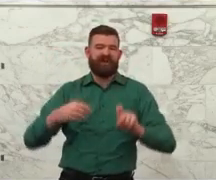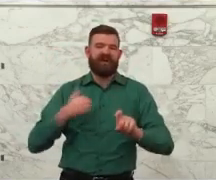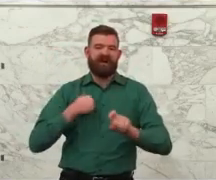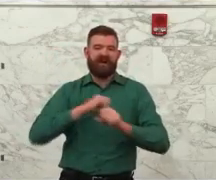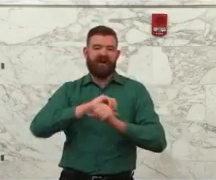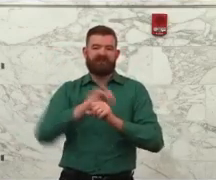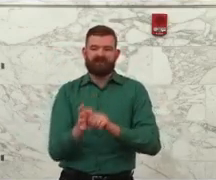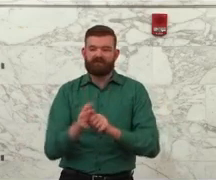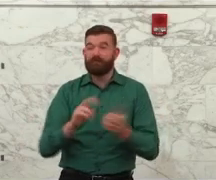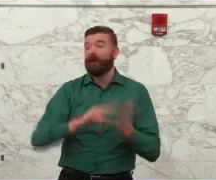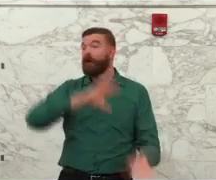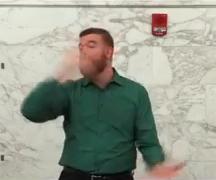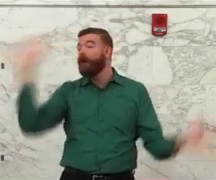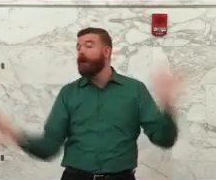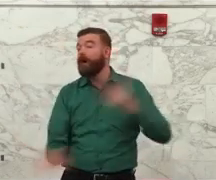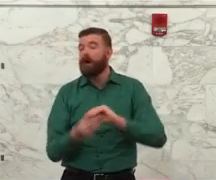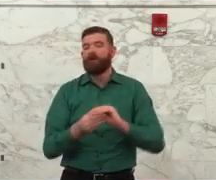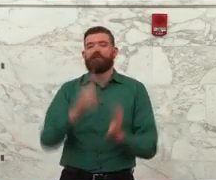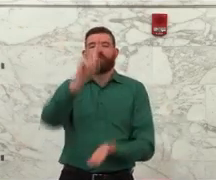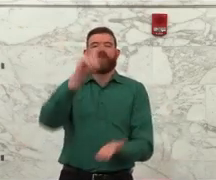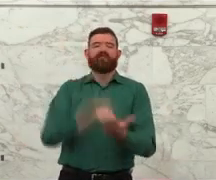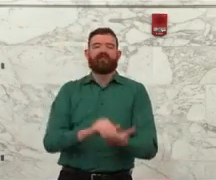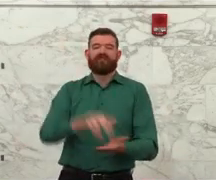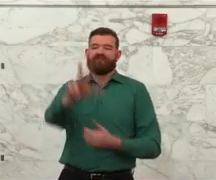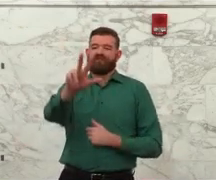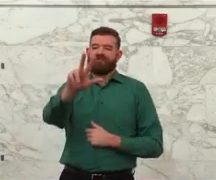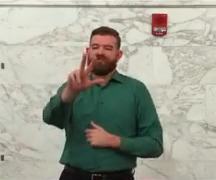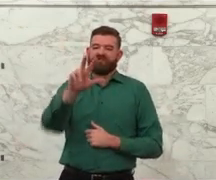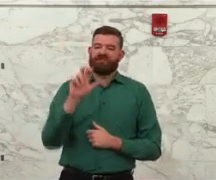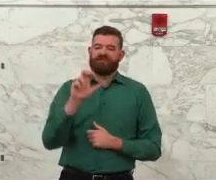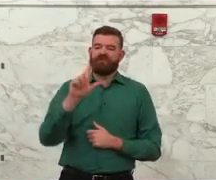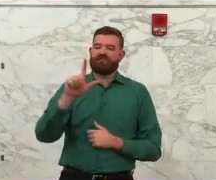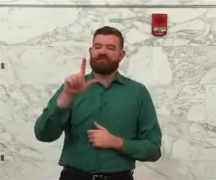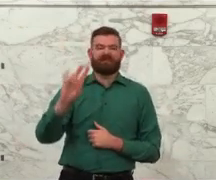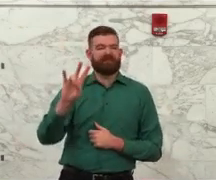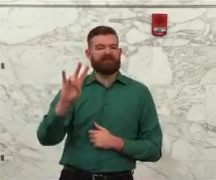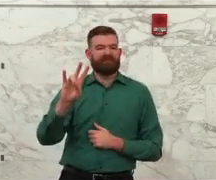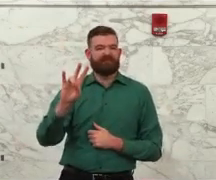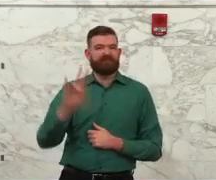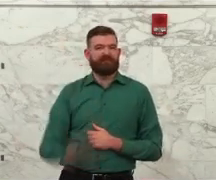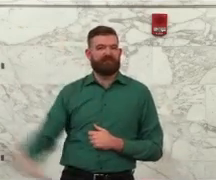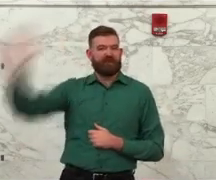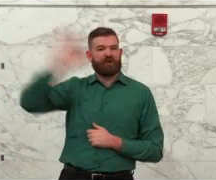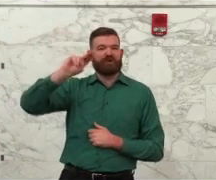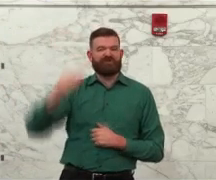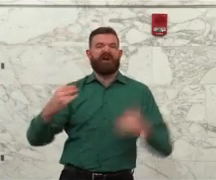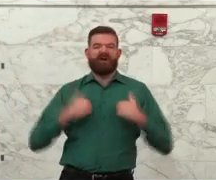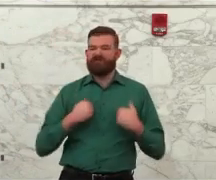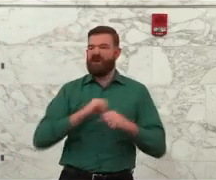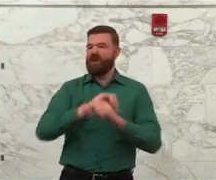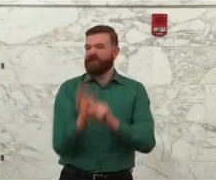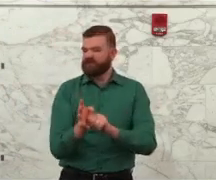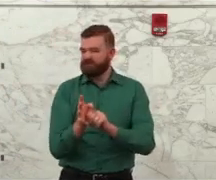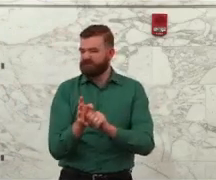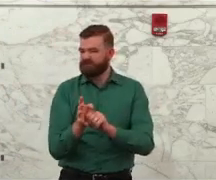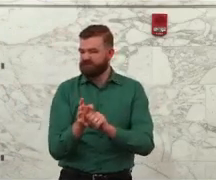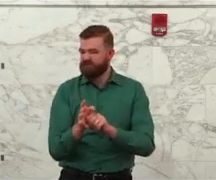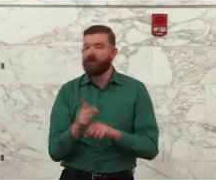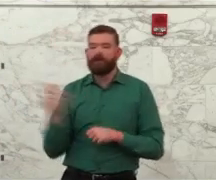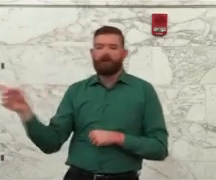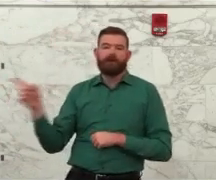1,327. Judy, as usual, will give more detail, particularly on the demographics and